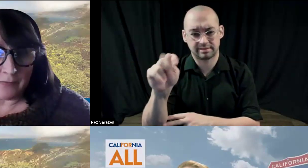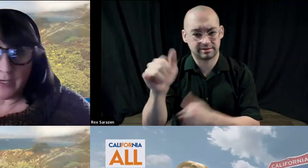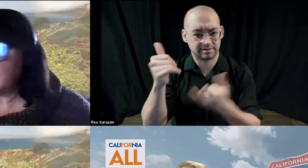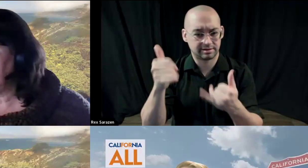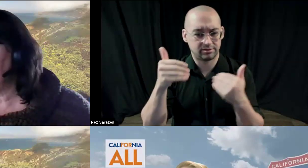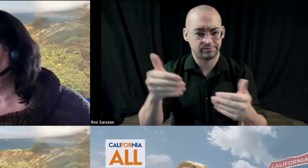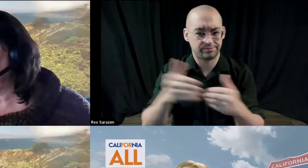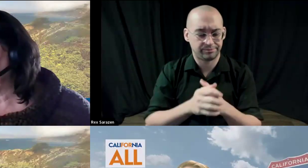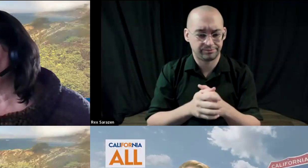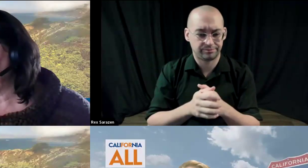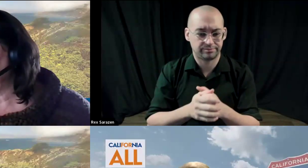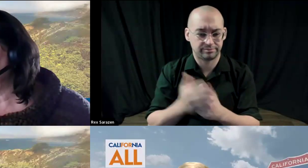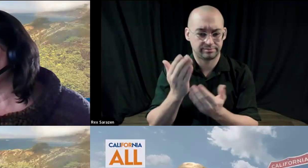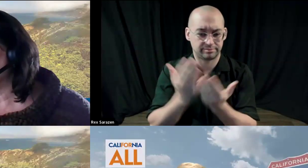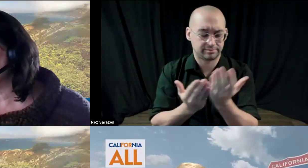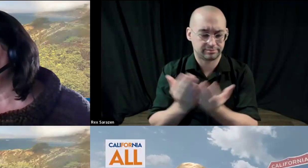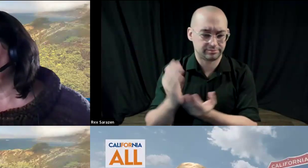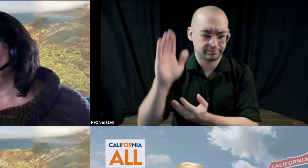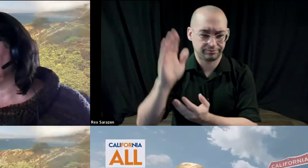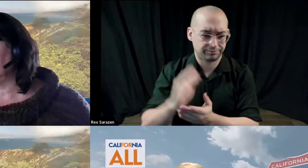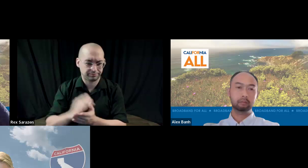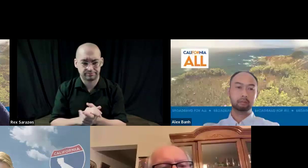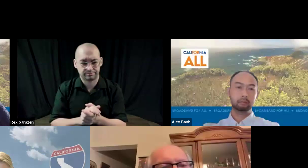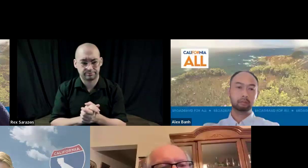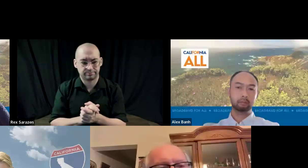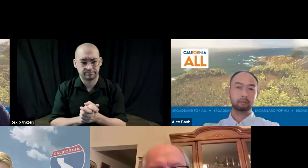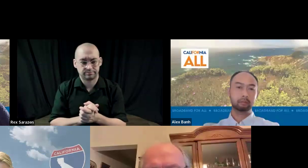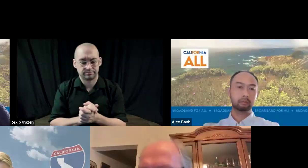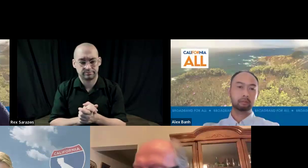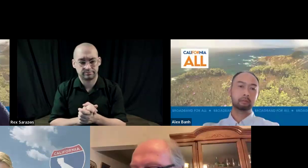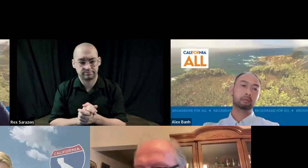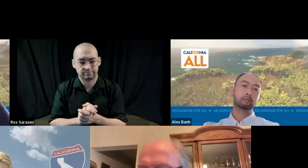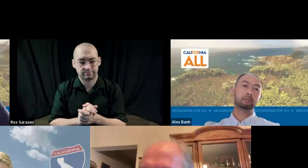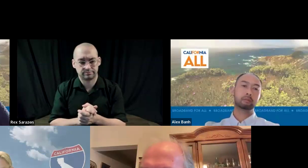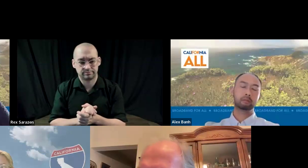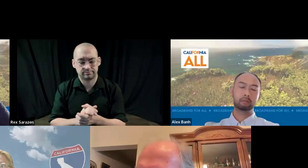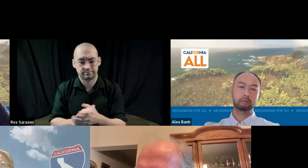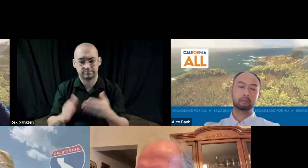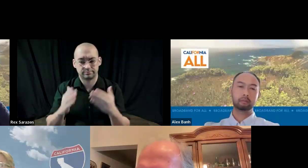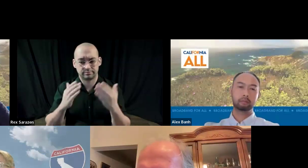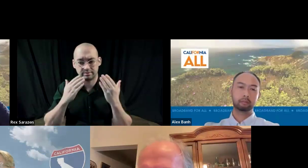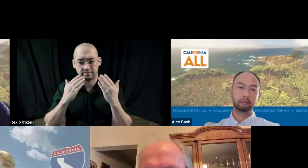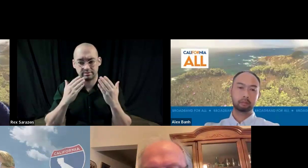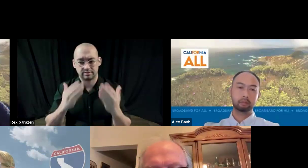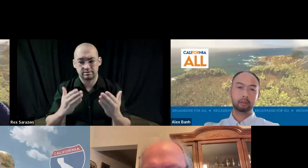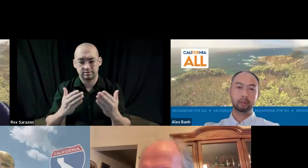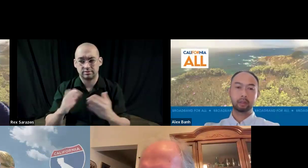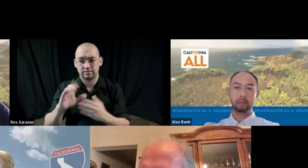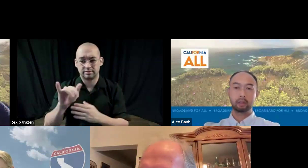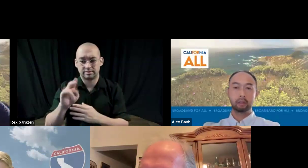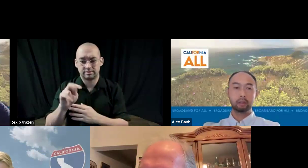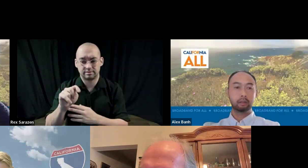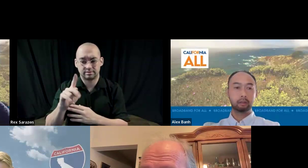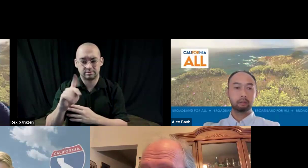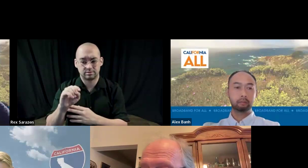next. You have your hand raised. If you could please unmute and ask your question. Thank you. Yes, Clint Coley from Plumas County. This question